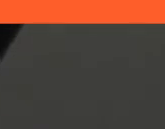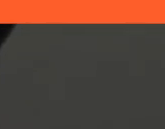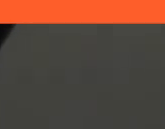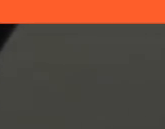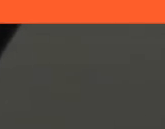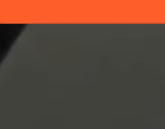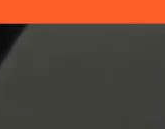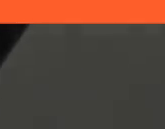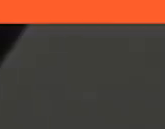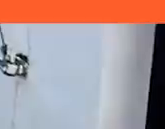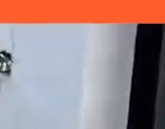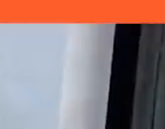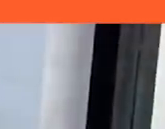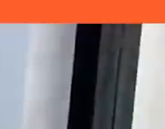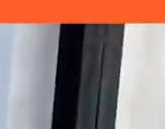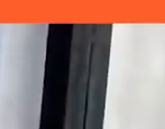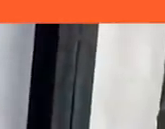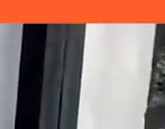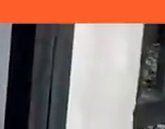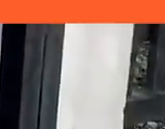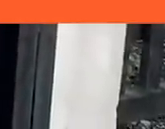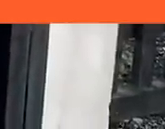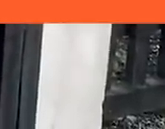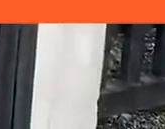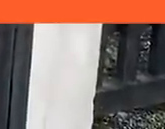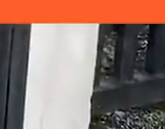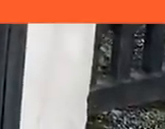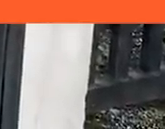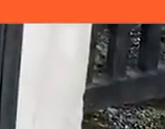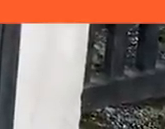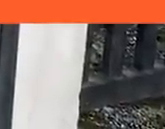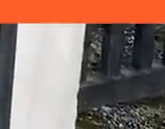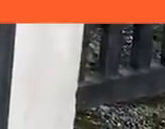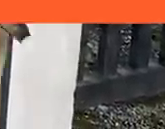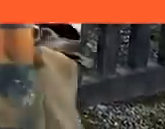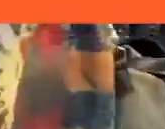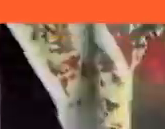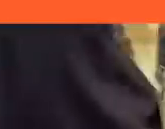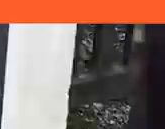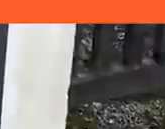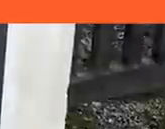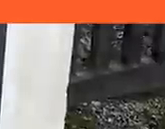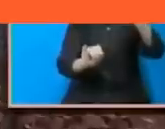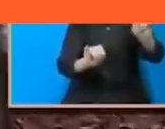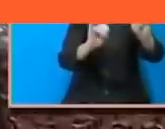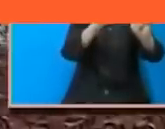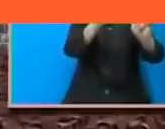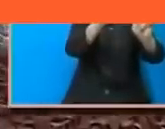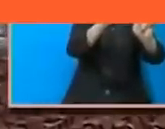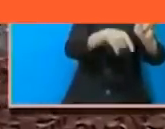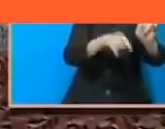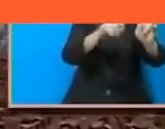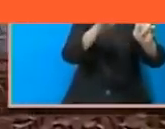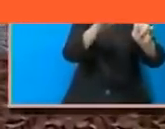it involved government procurement and the safety of personal data. The PAC is an influential bipartisan committee with an